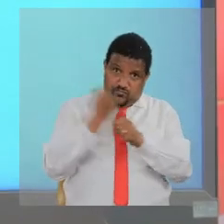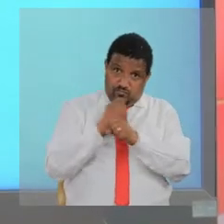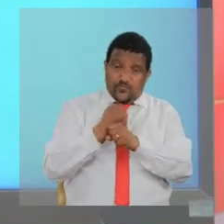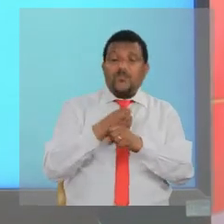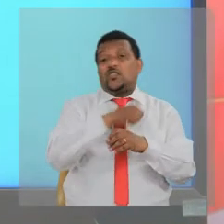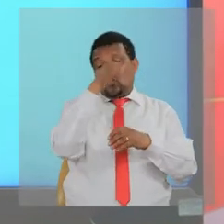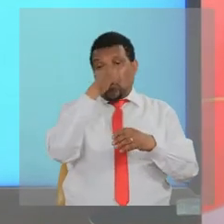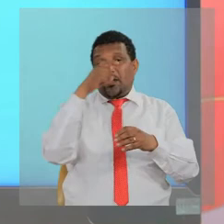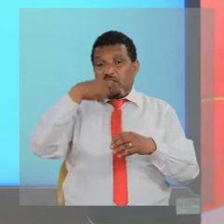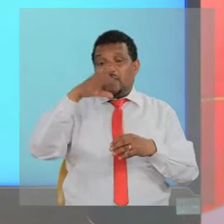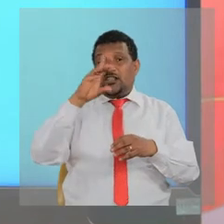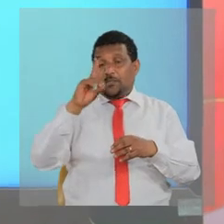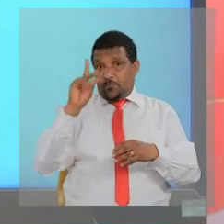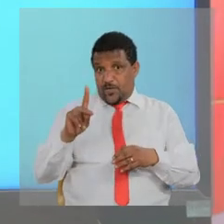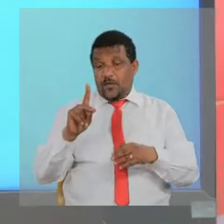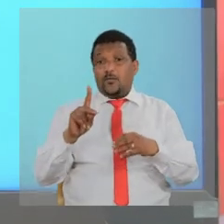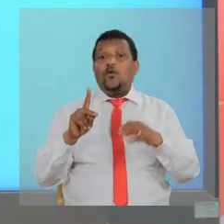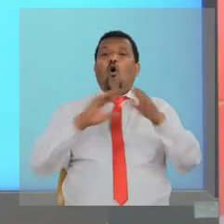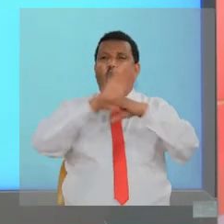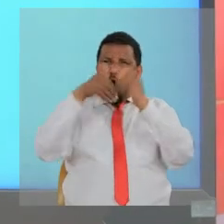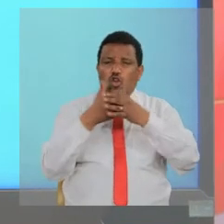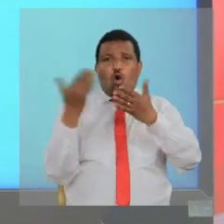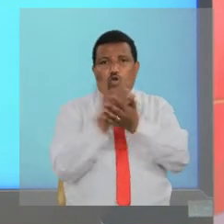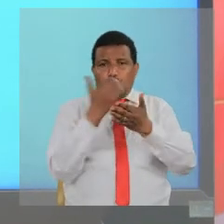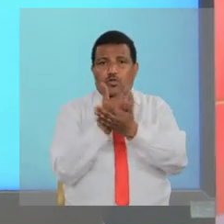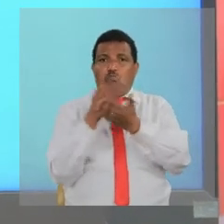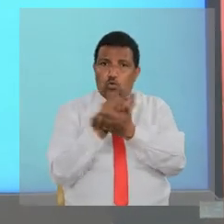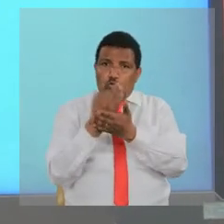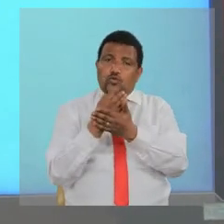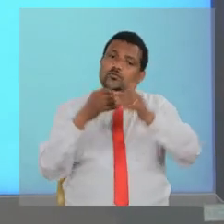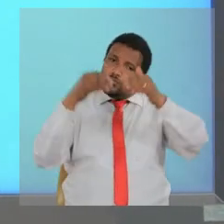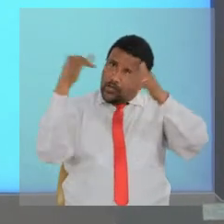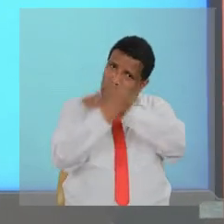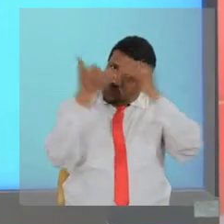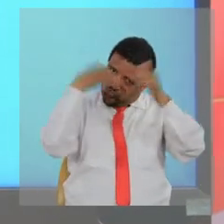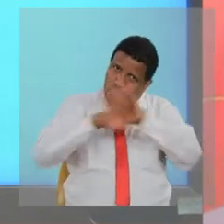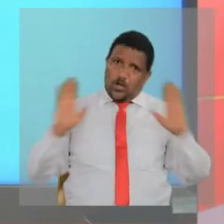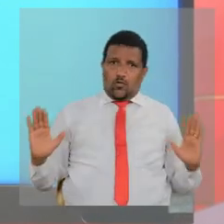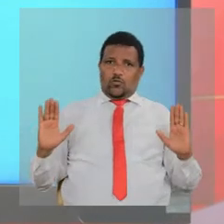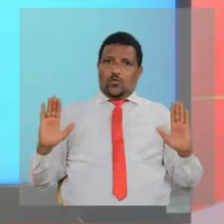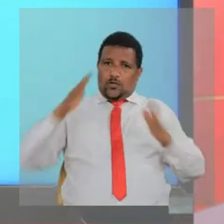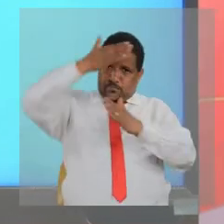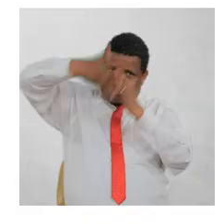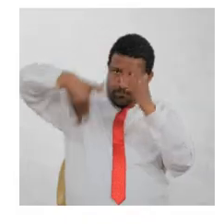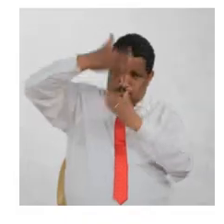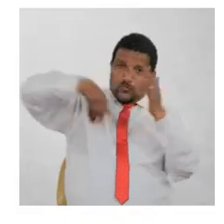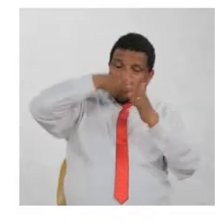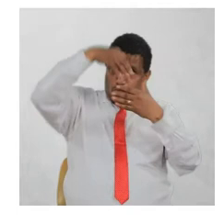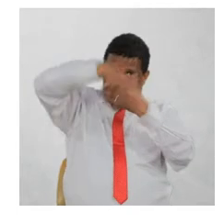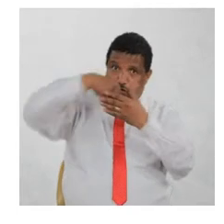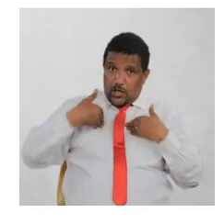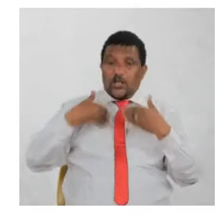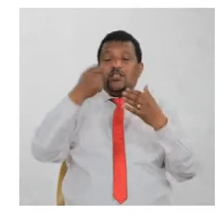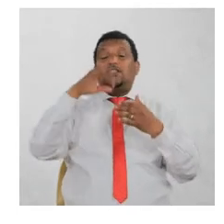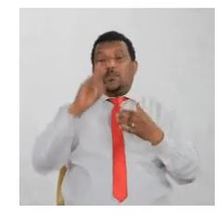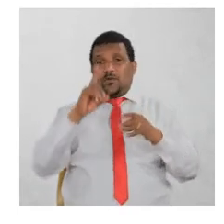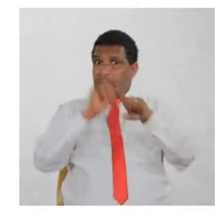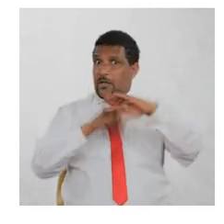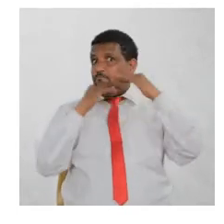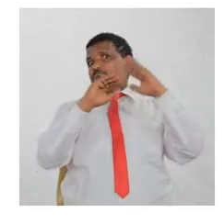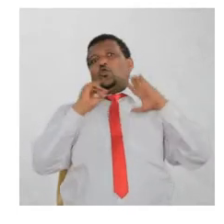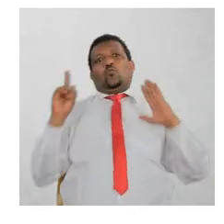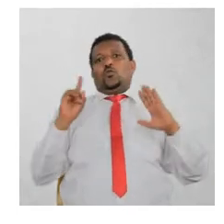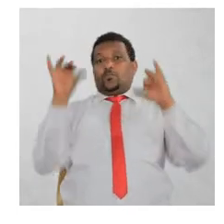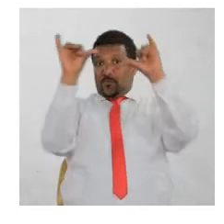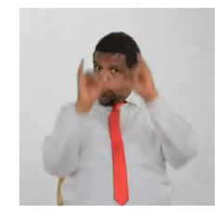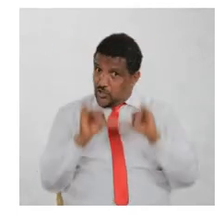the Ethiopian GDP measures all the outputs produced within the boundary or the territory of Ethiopia. GDP is time specific. That means it